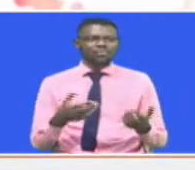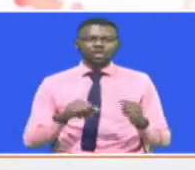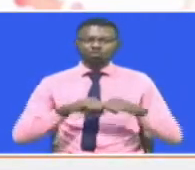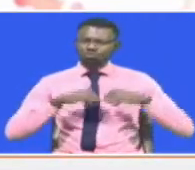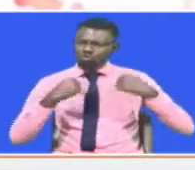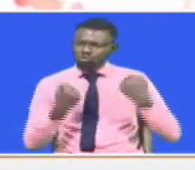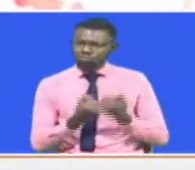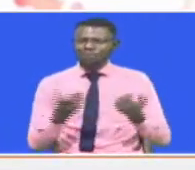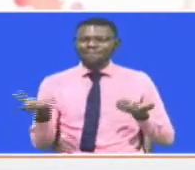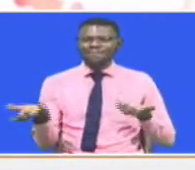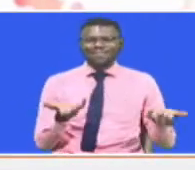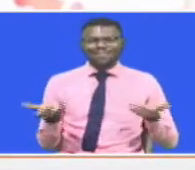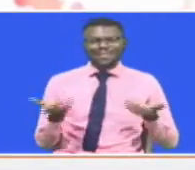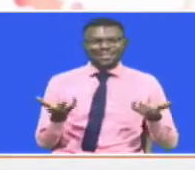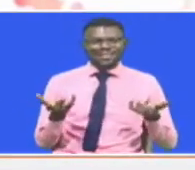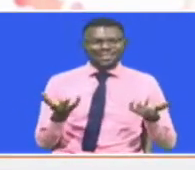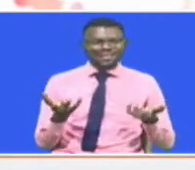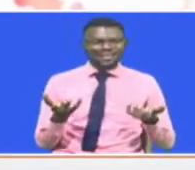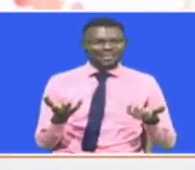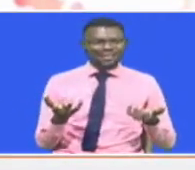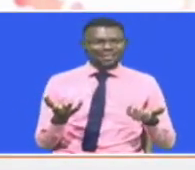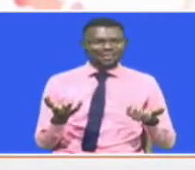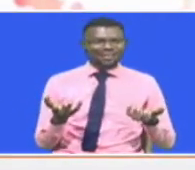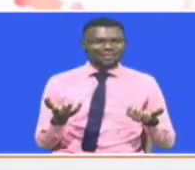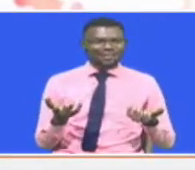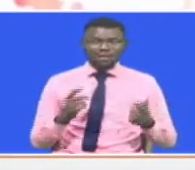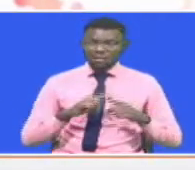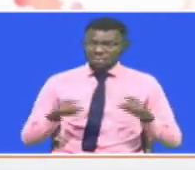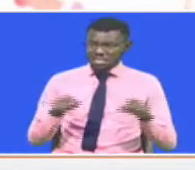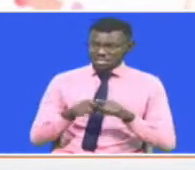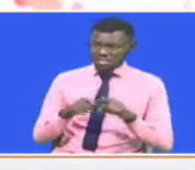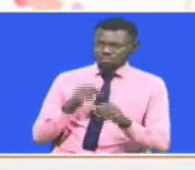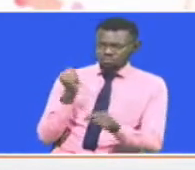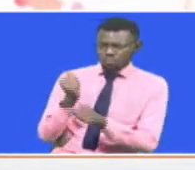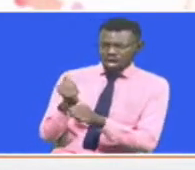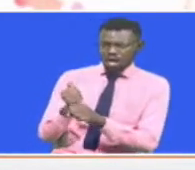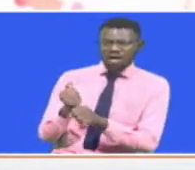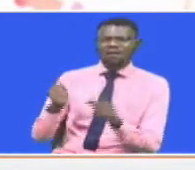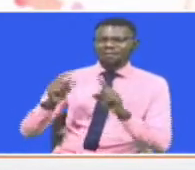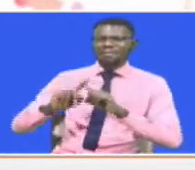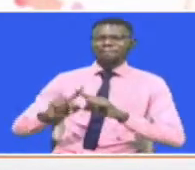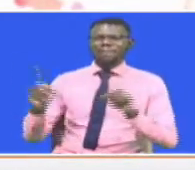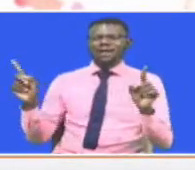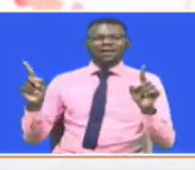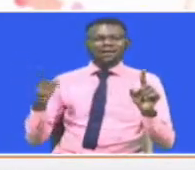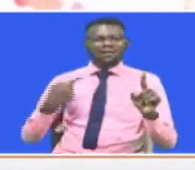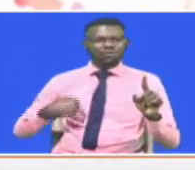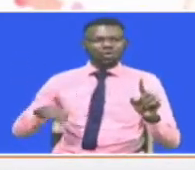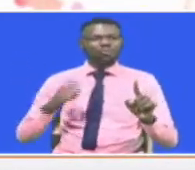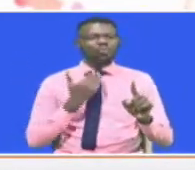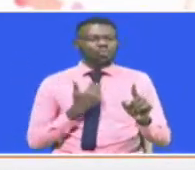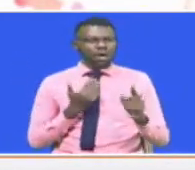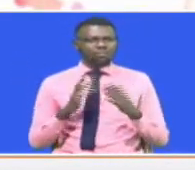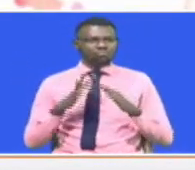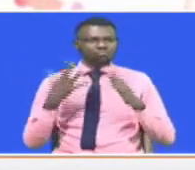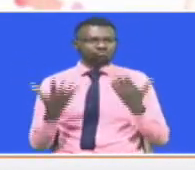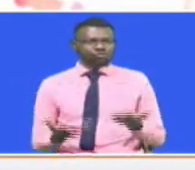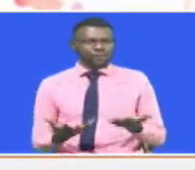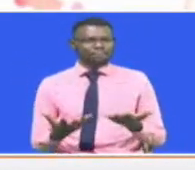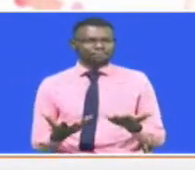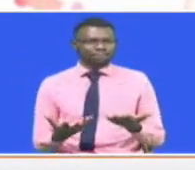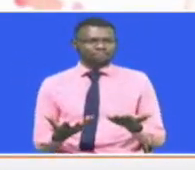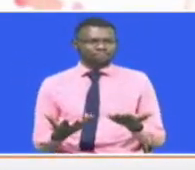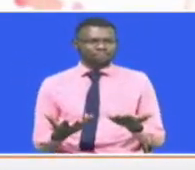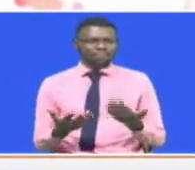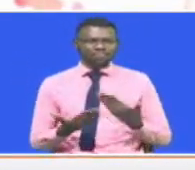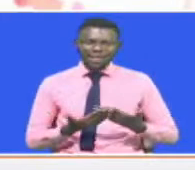entrepreneurship? But also not just championing the field. I mean, we want to make sure that social entrepreneurship